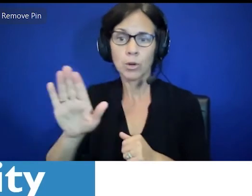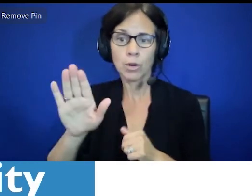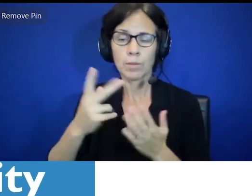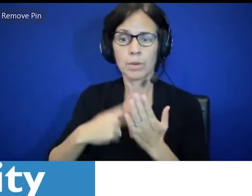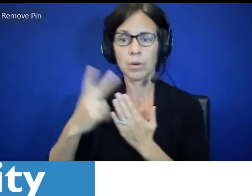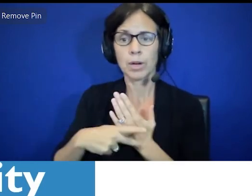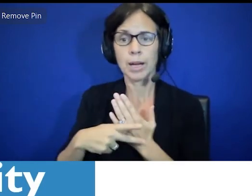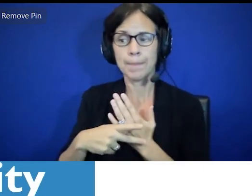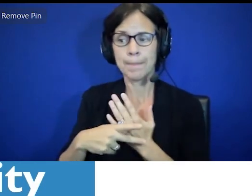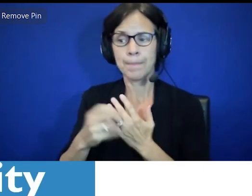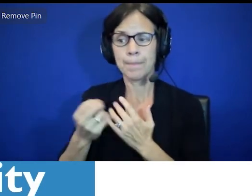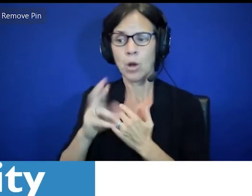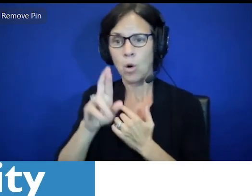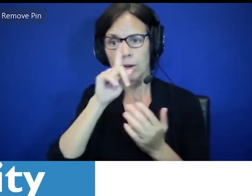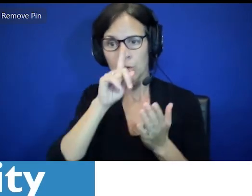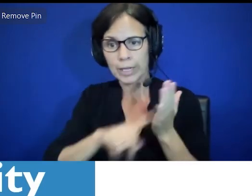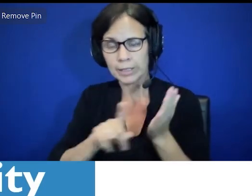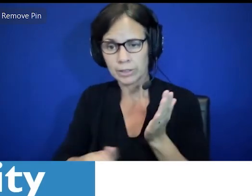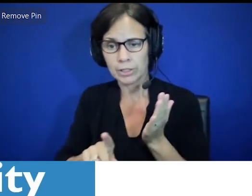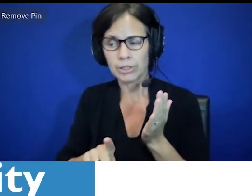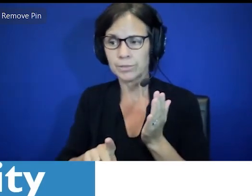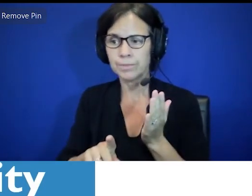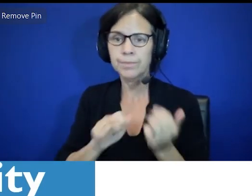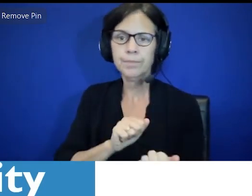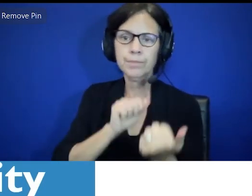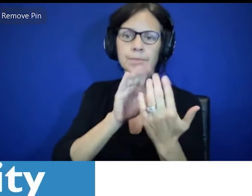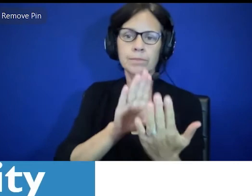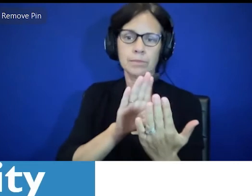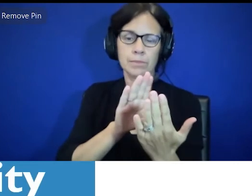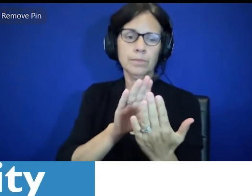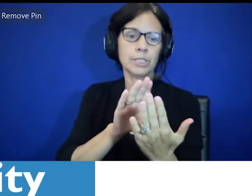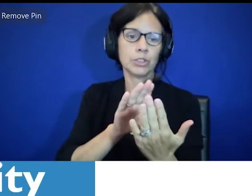program or research addresses